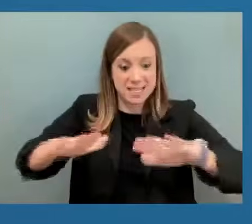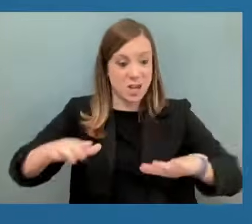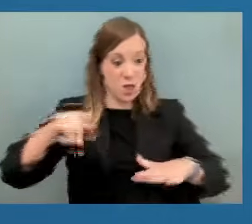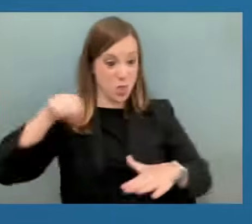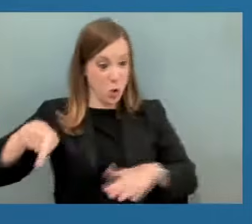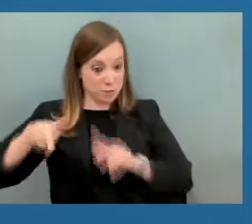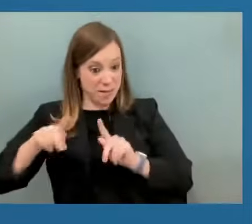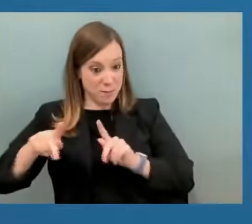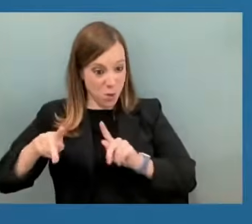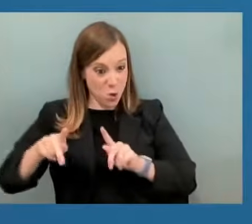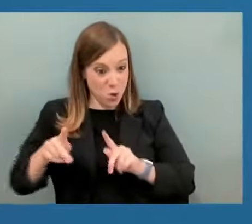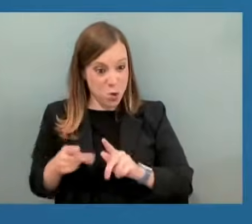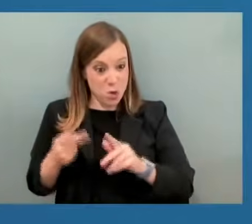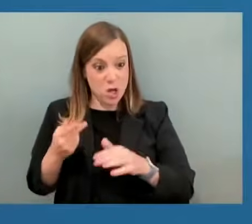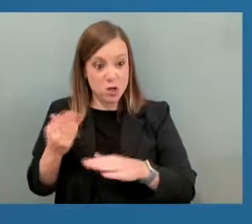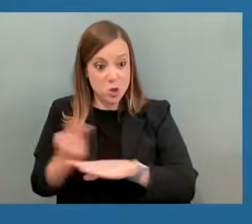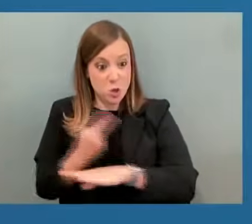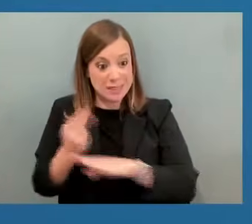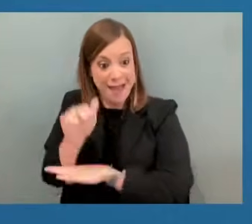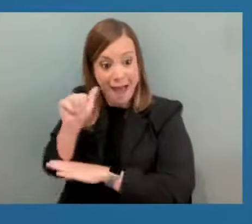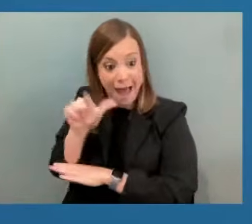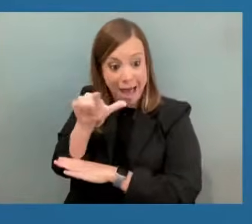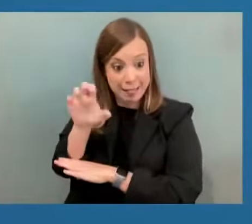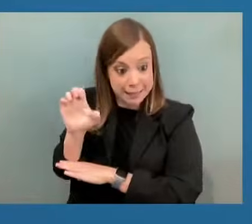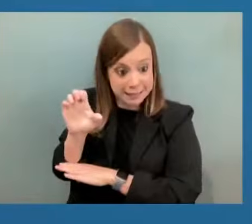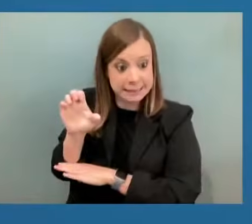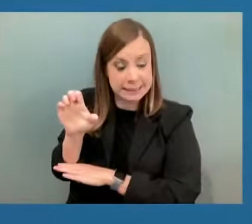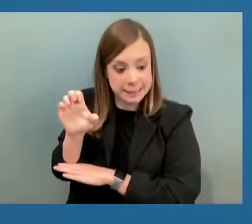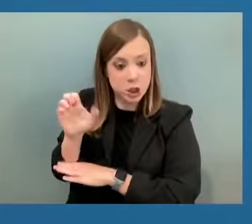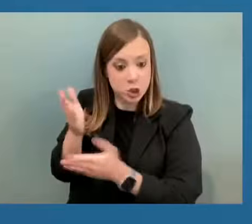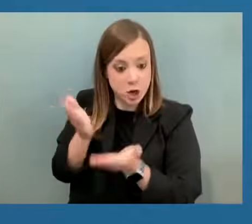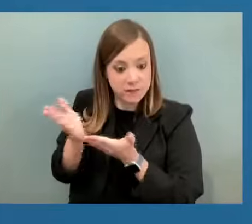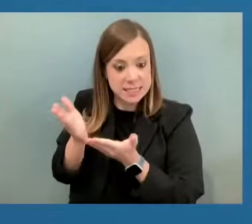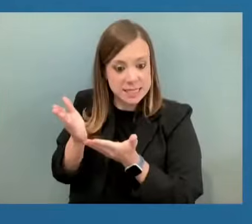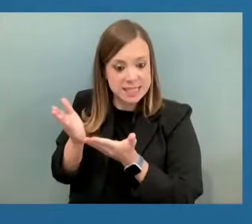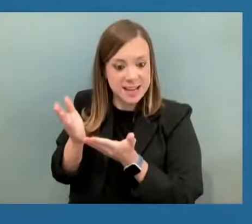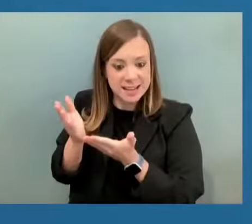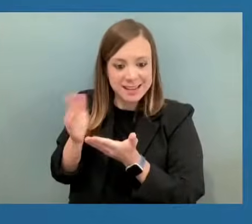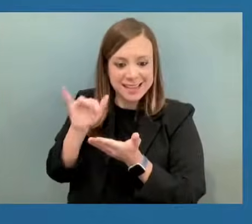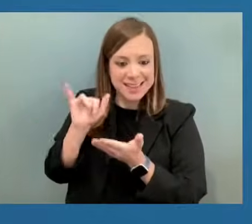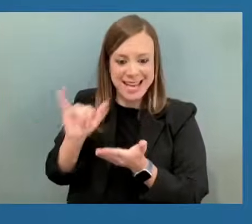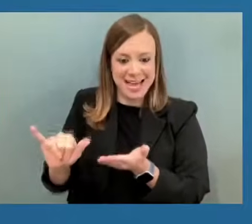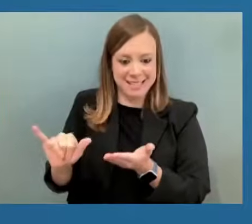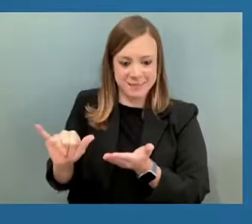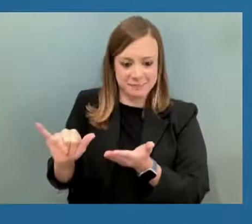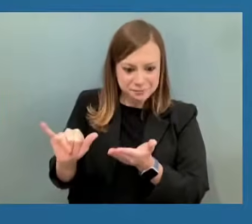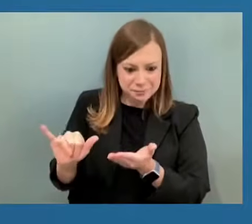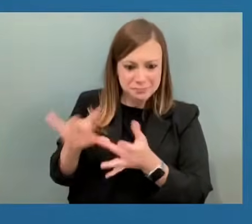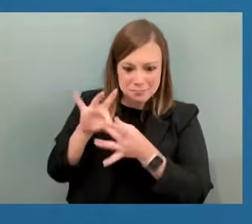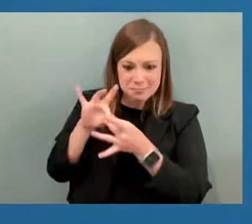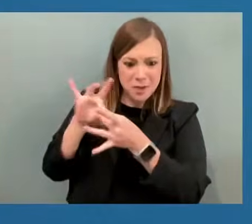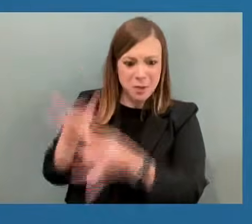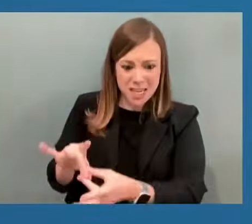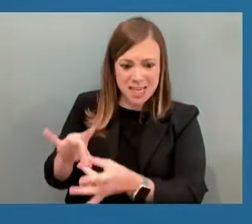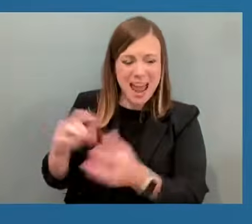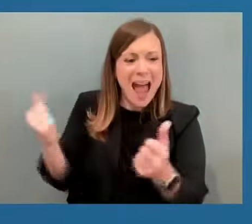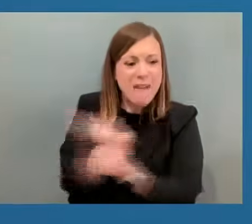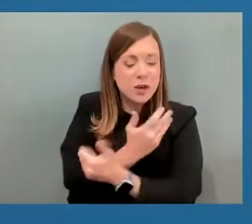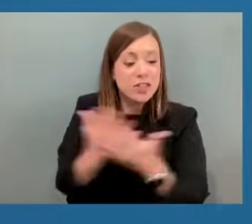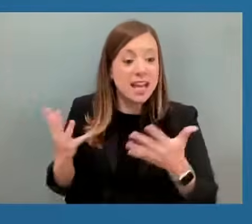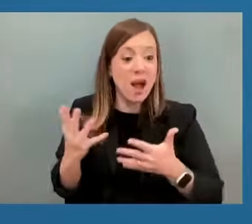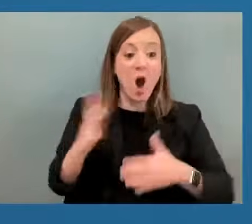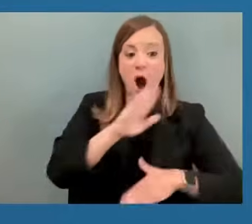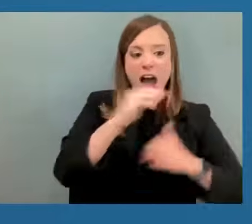data is. It's about all the trains have to run on time. Nothing can go wrong. Not a snowstorm,